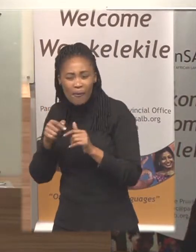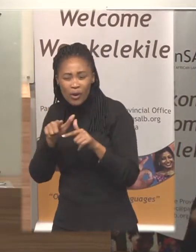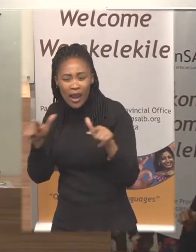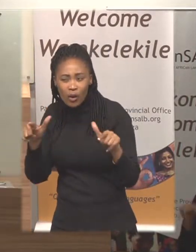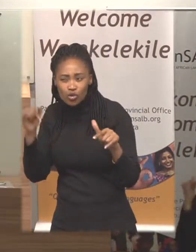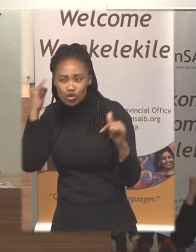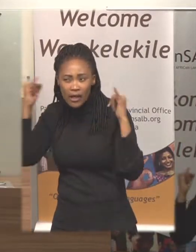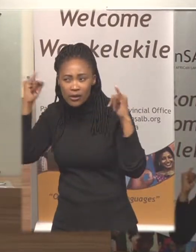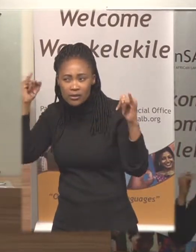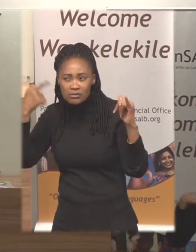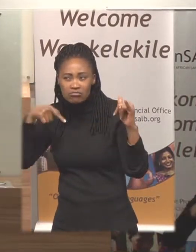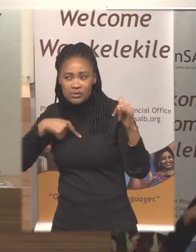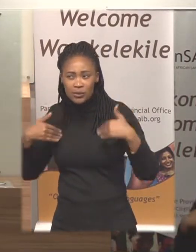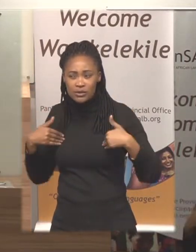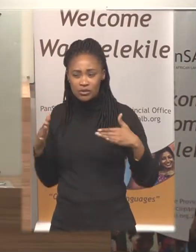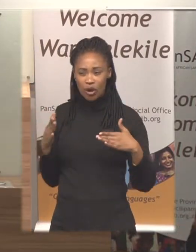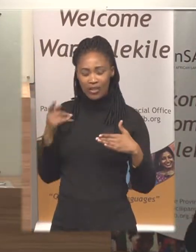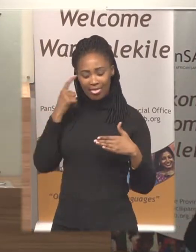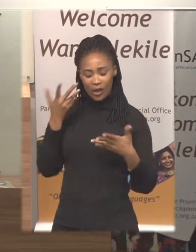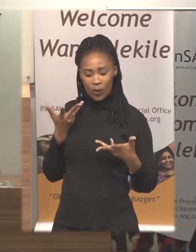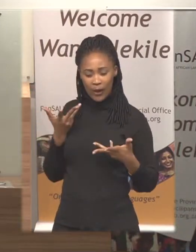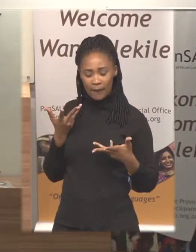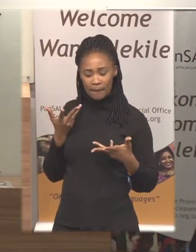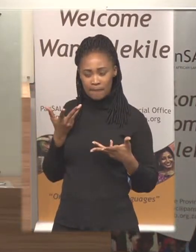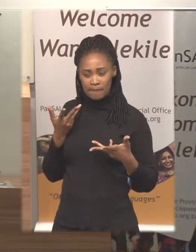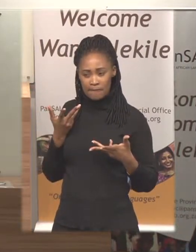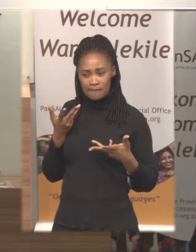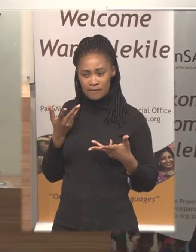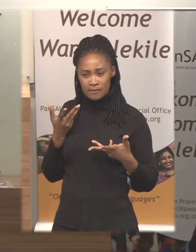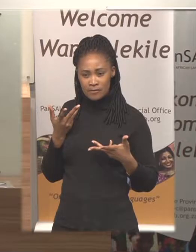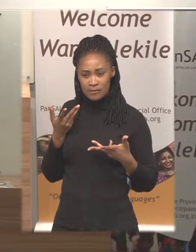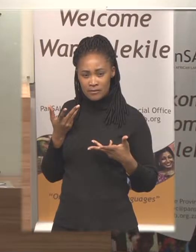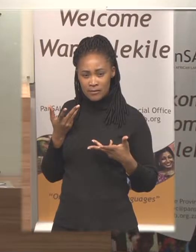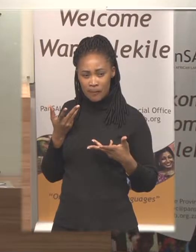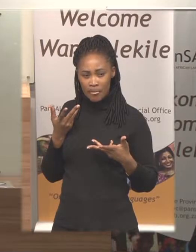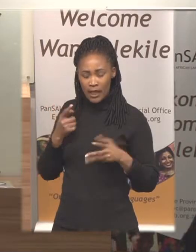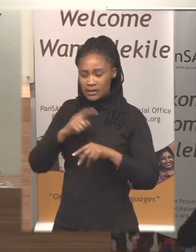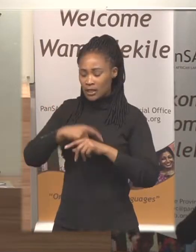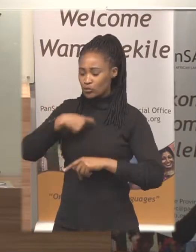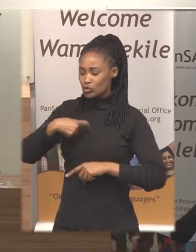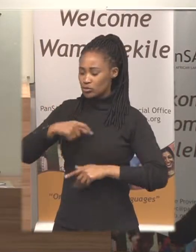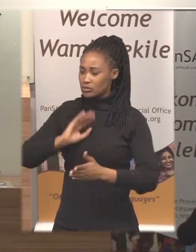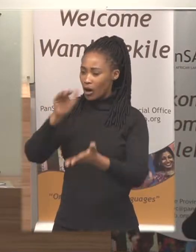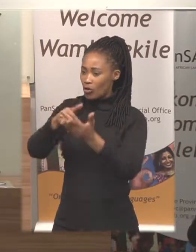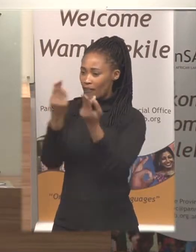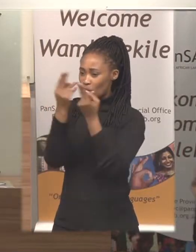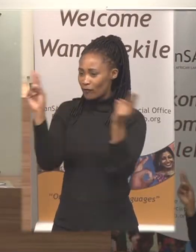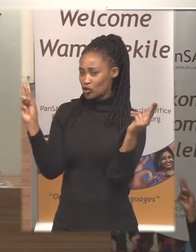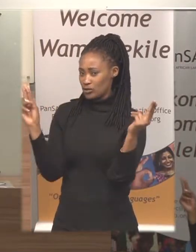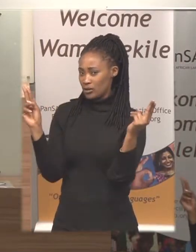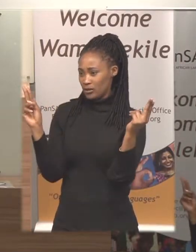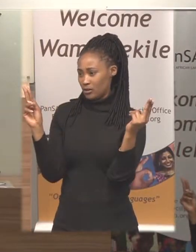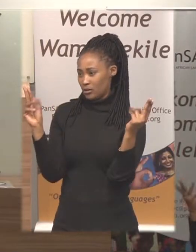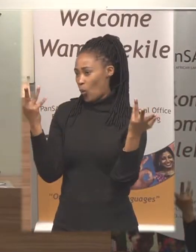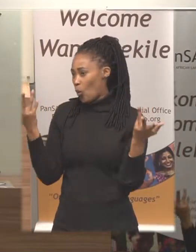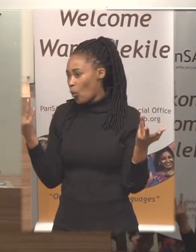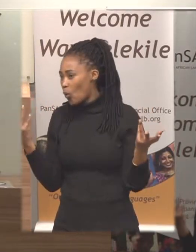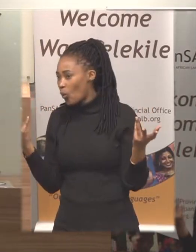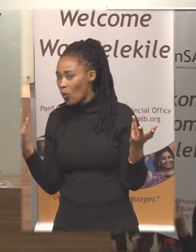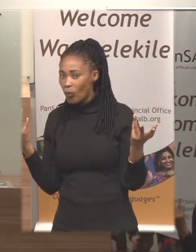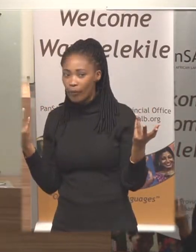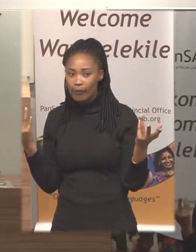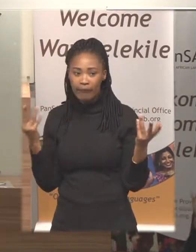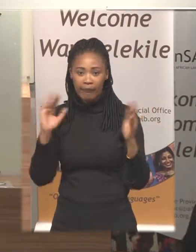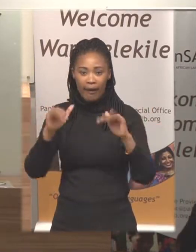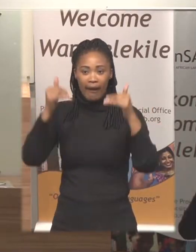just start with thinking about what comes when students arrive at universities and